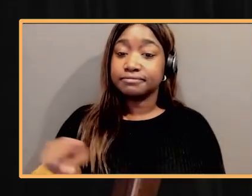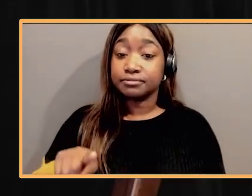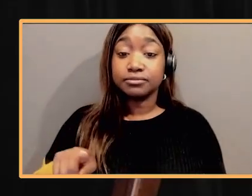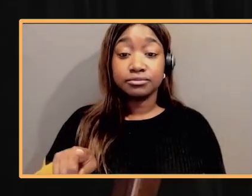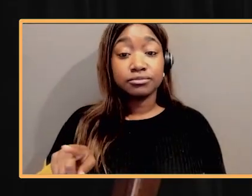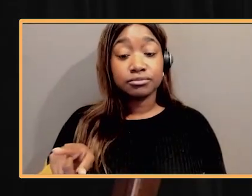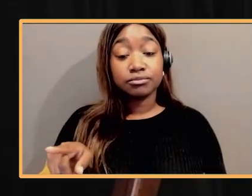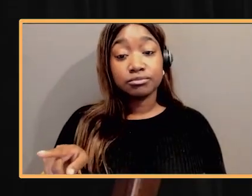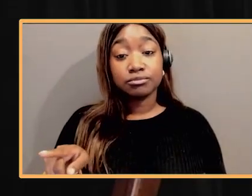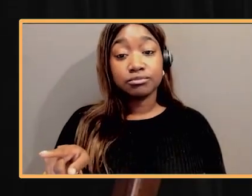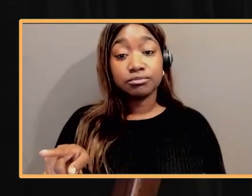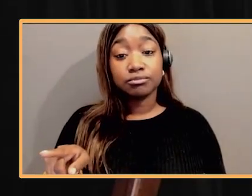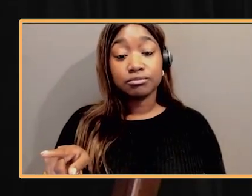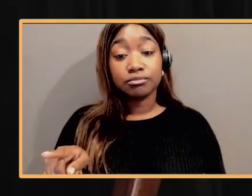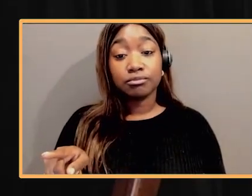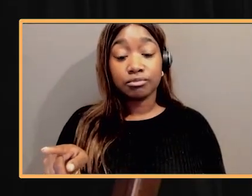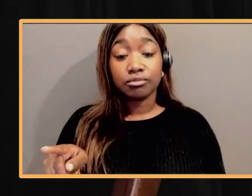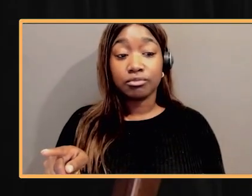the